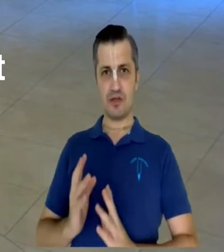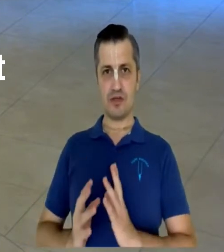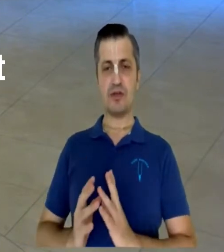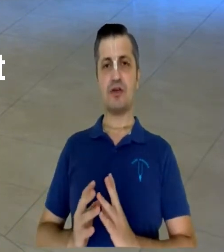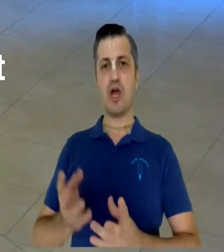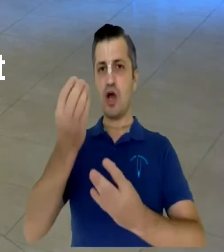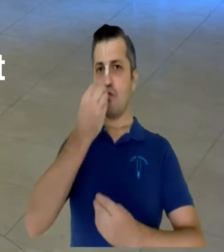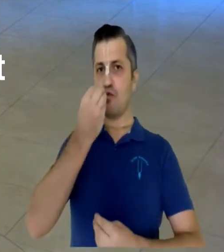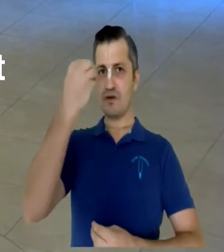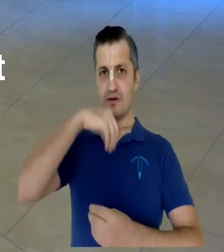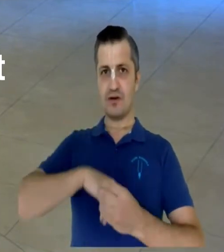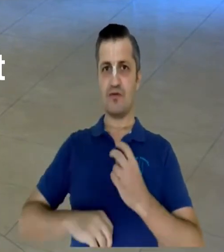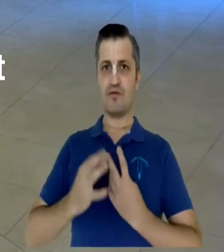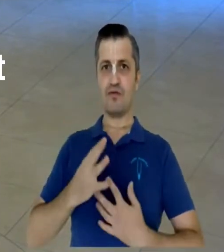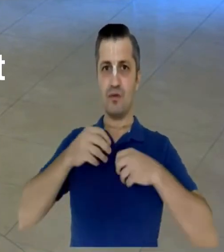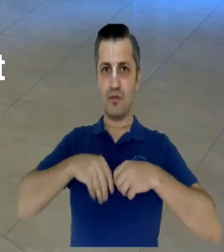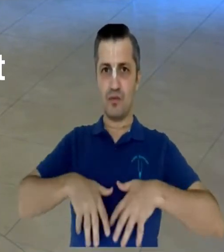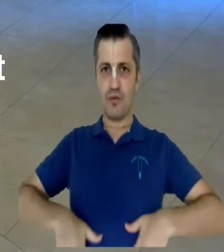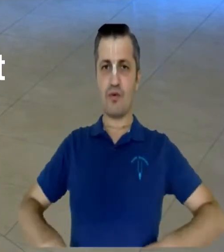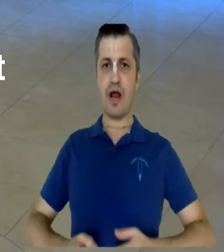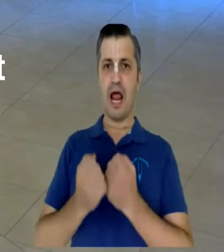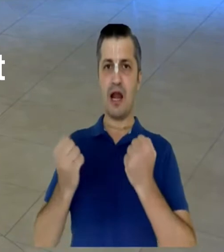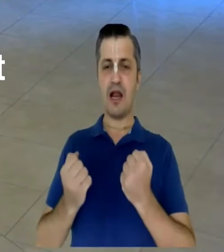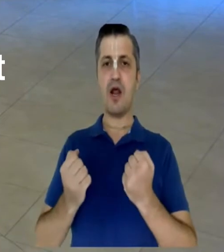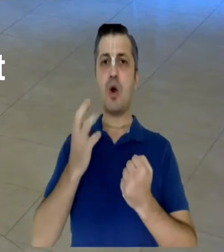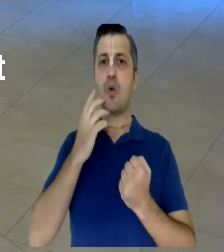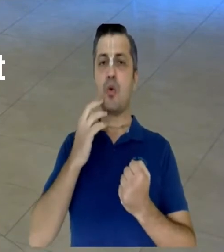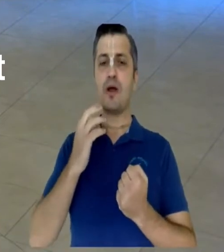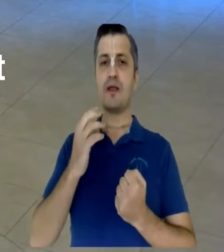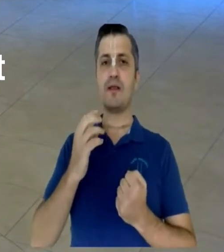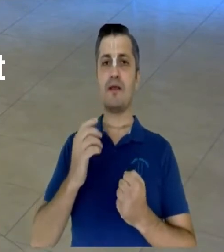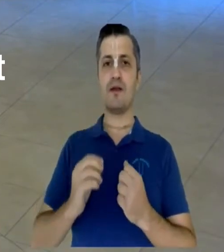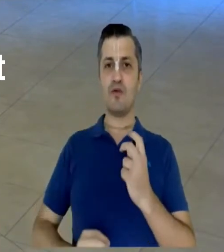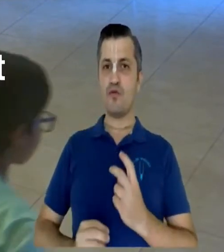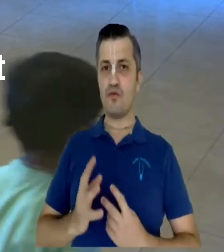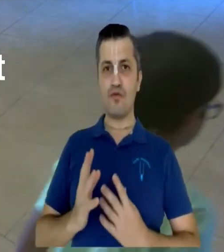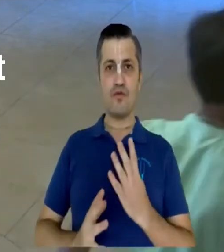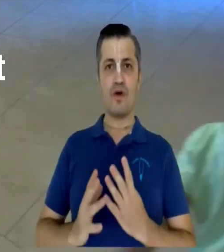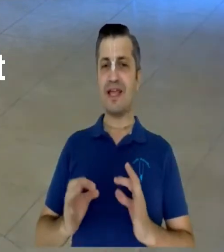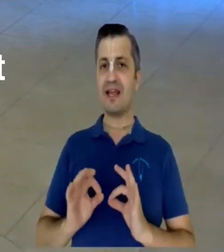the fire is not blazing, there is no hunger. And when the fire is in order, we become hungry.